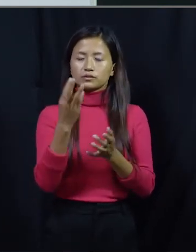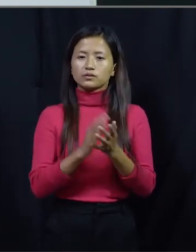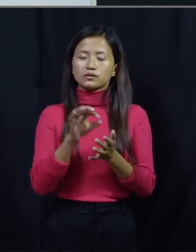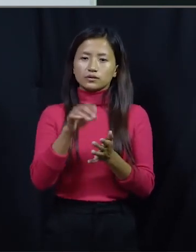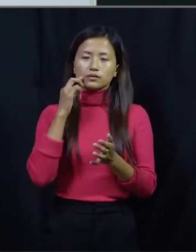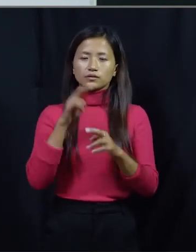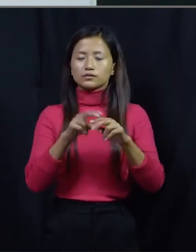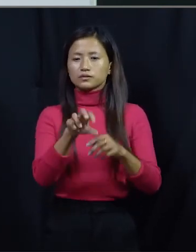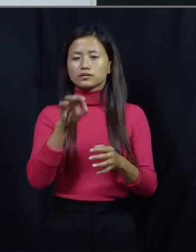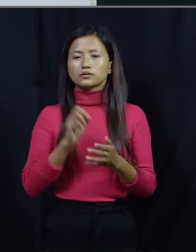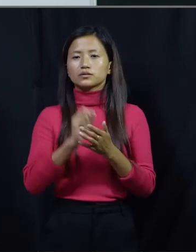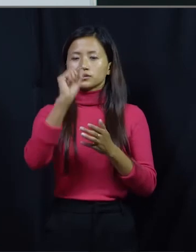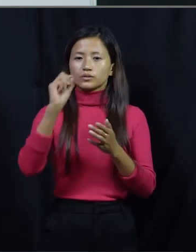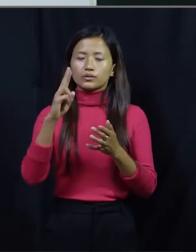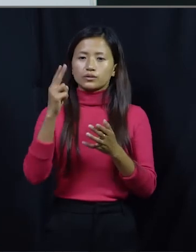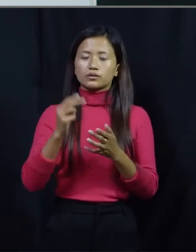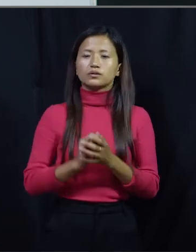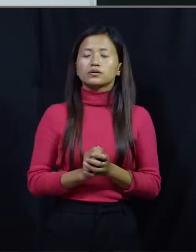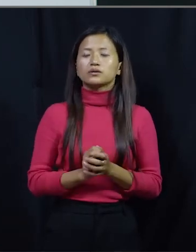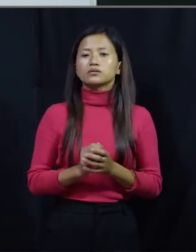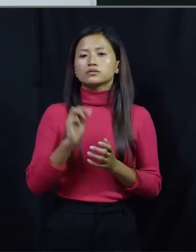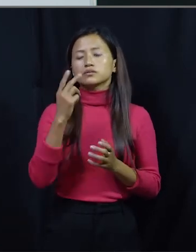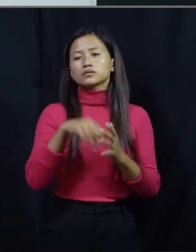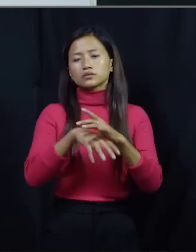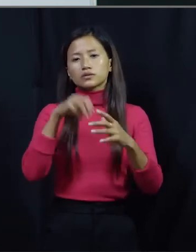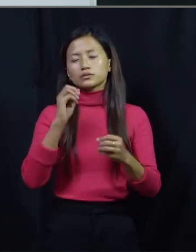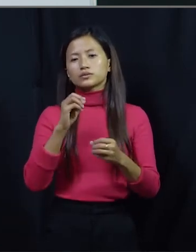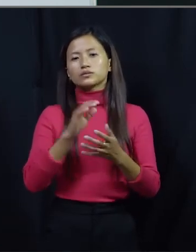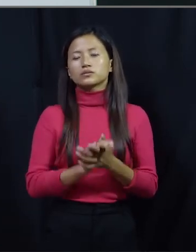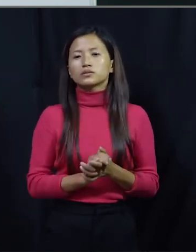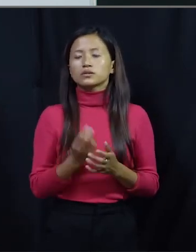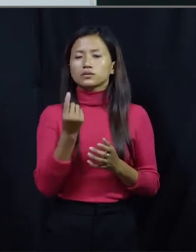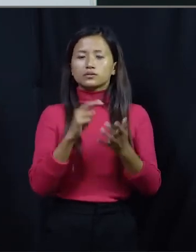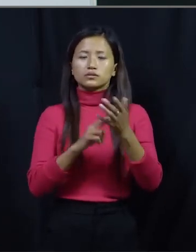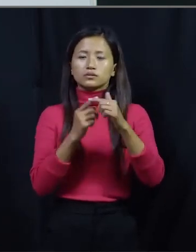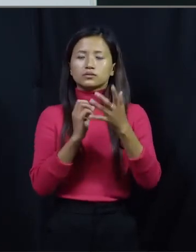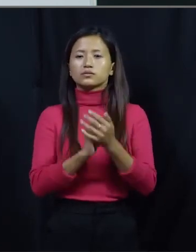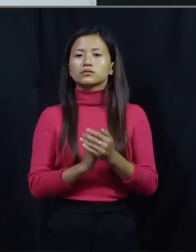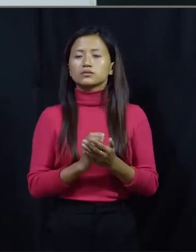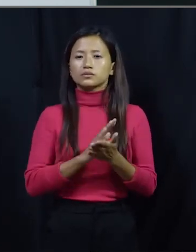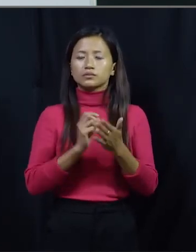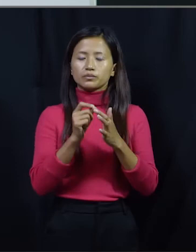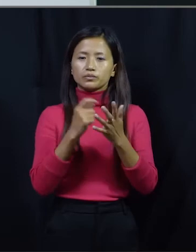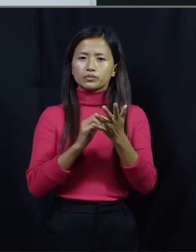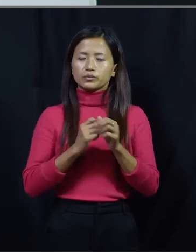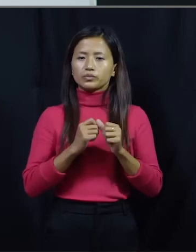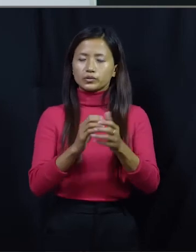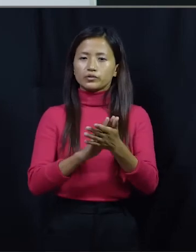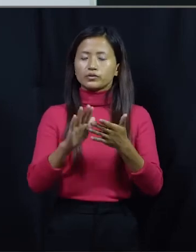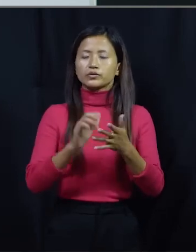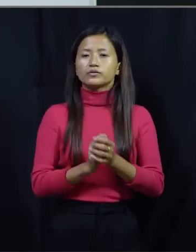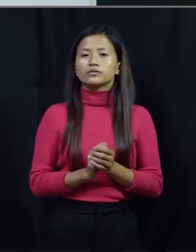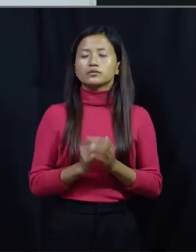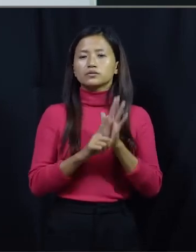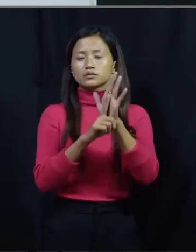you take the square of it, if you could get 2 as the output, then it is onto. But to prove it is not onto, we